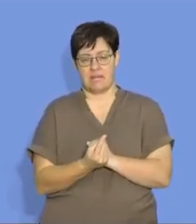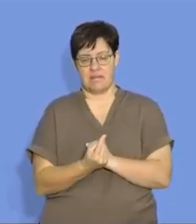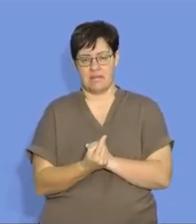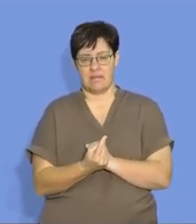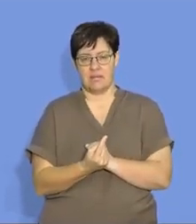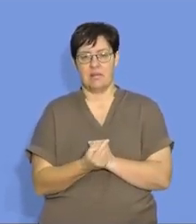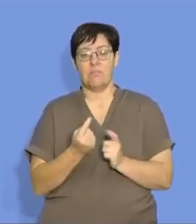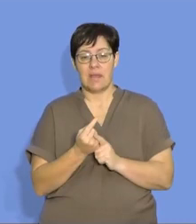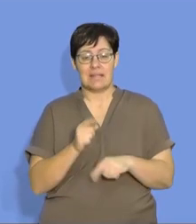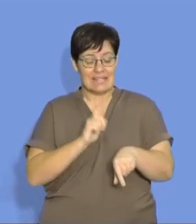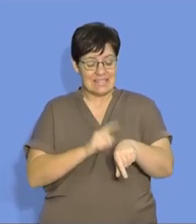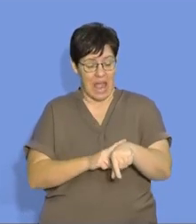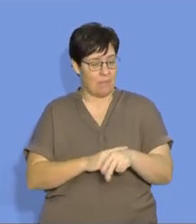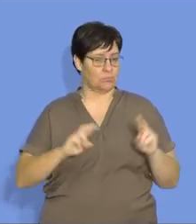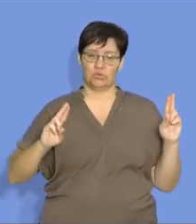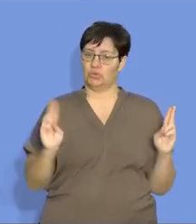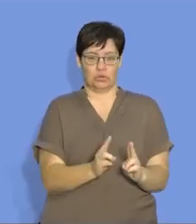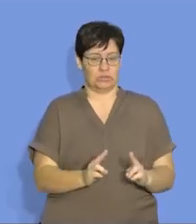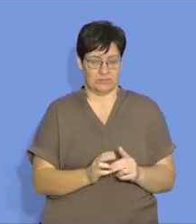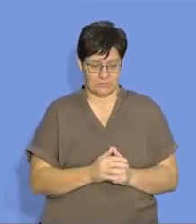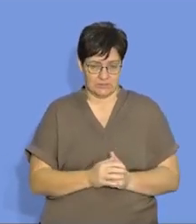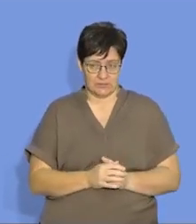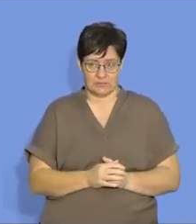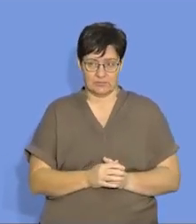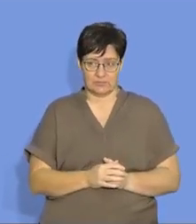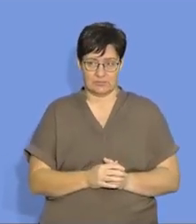happened over a shorter time.